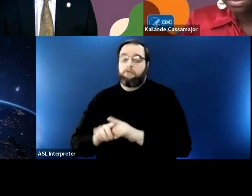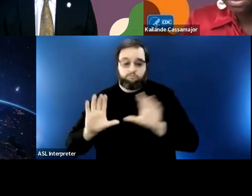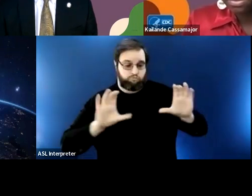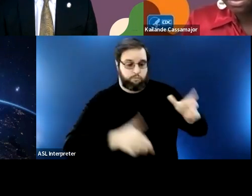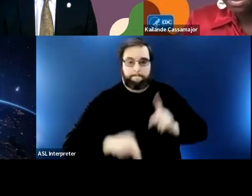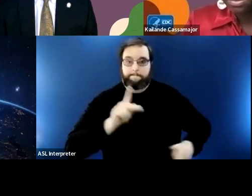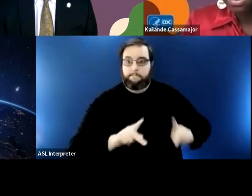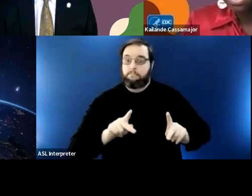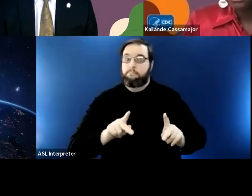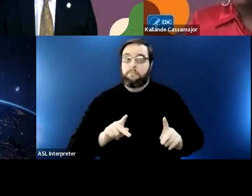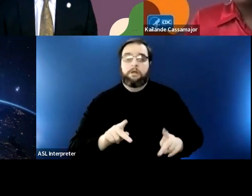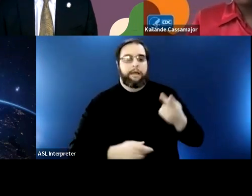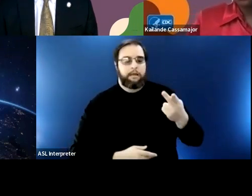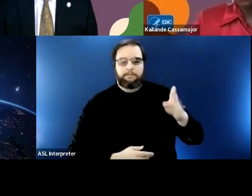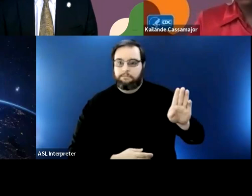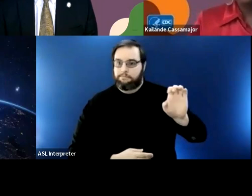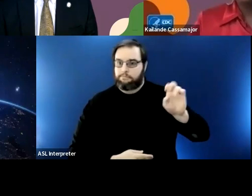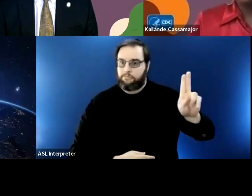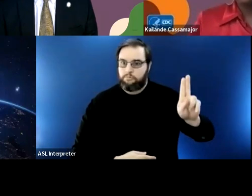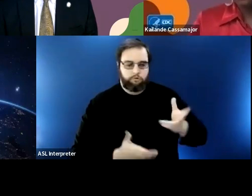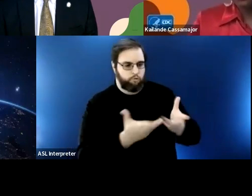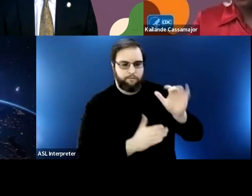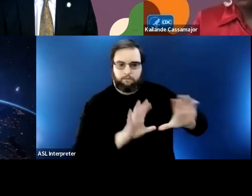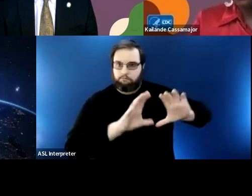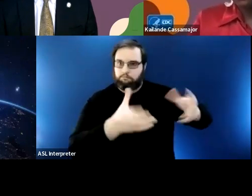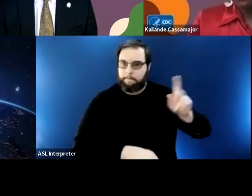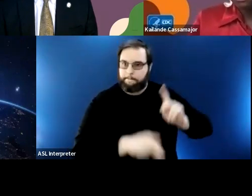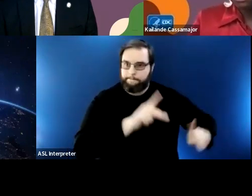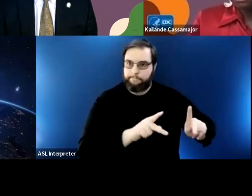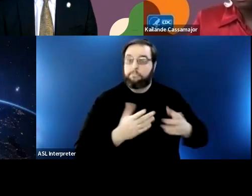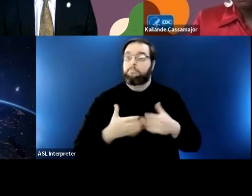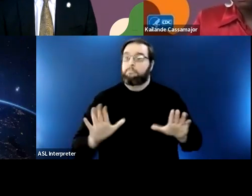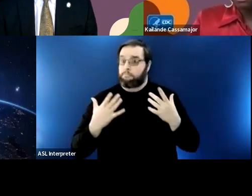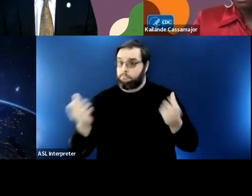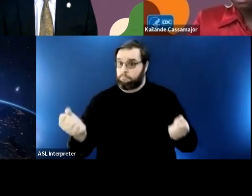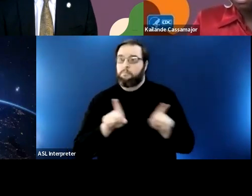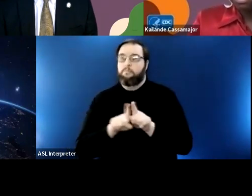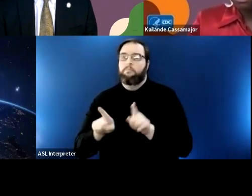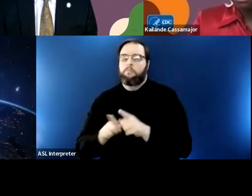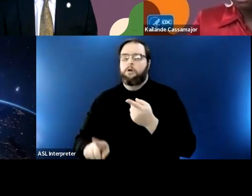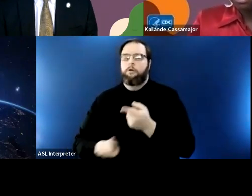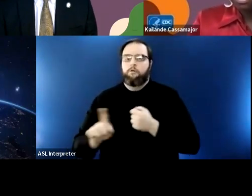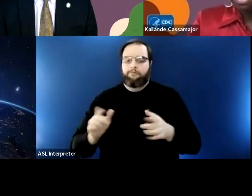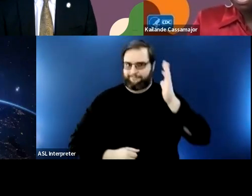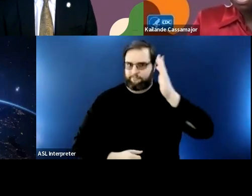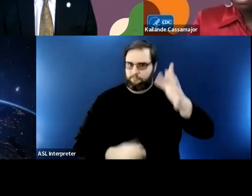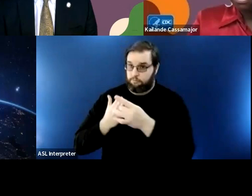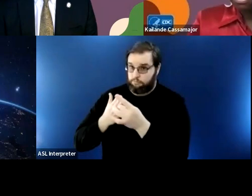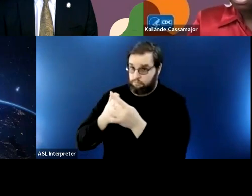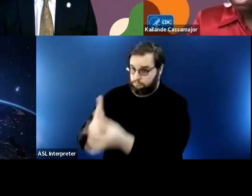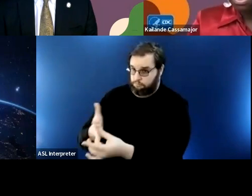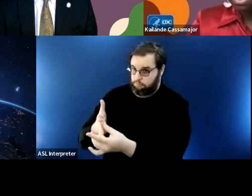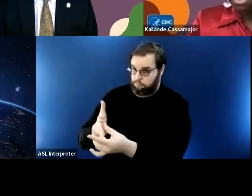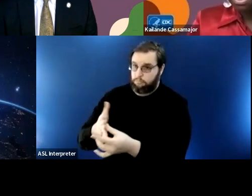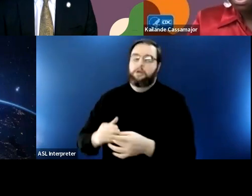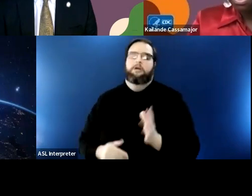that HBCUs serve, both in public health, but also as a source of future leadership for